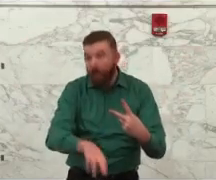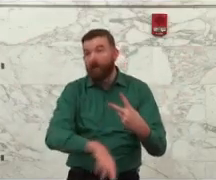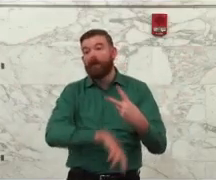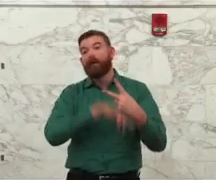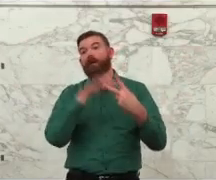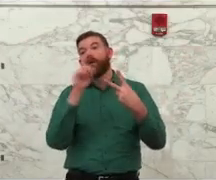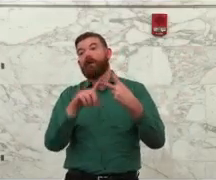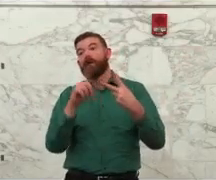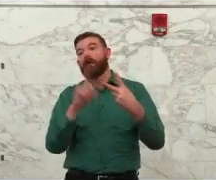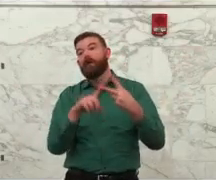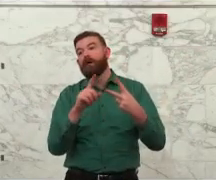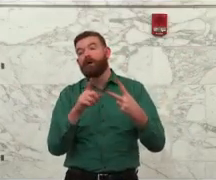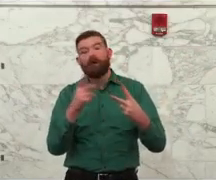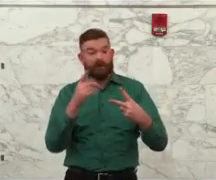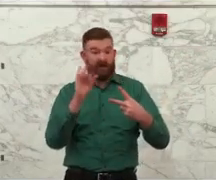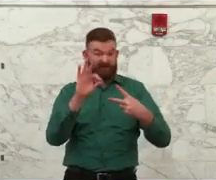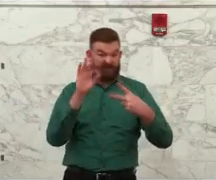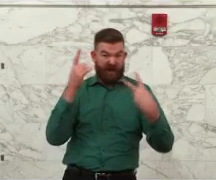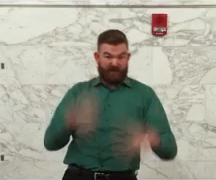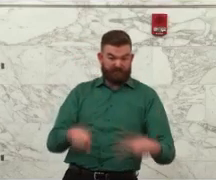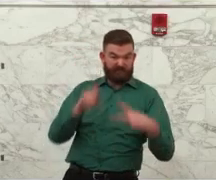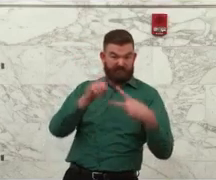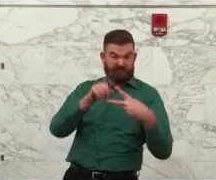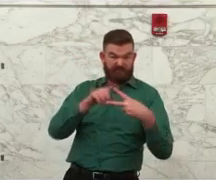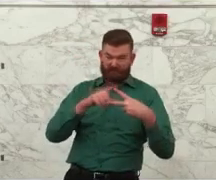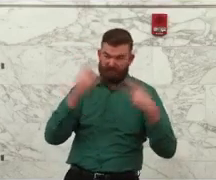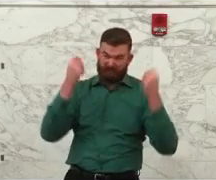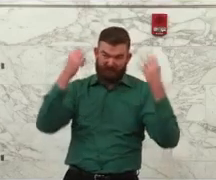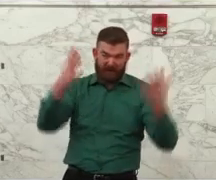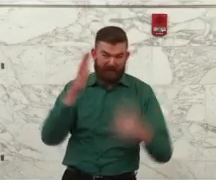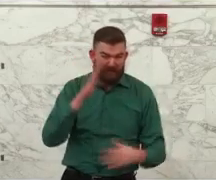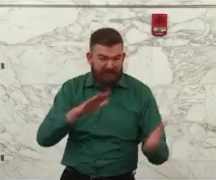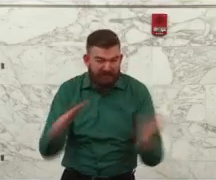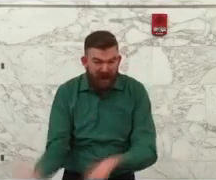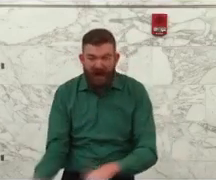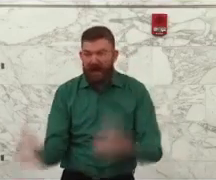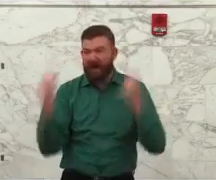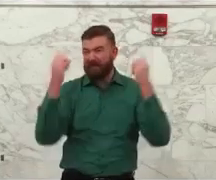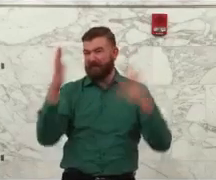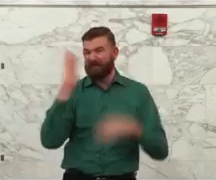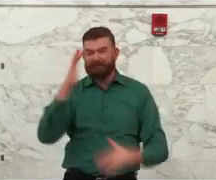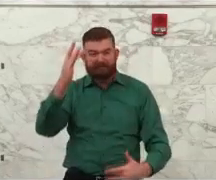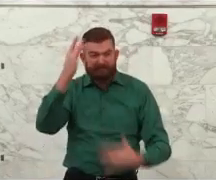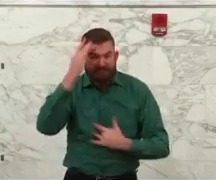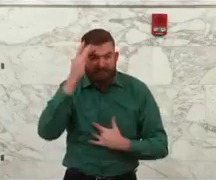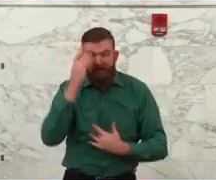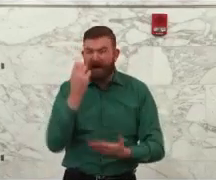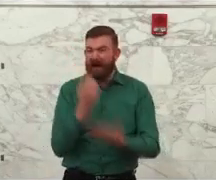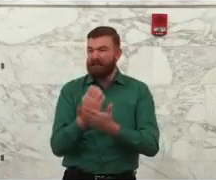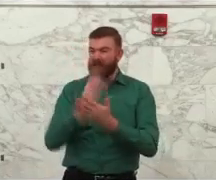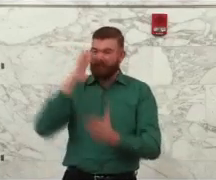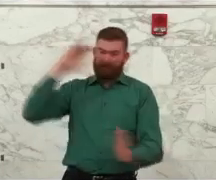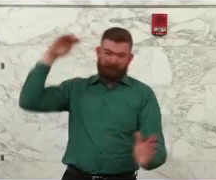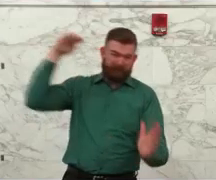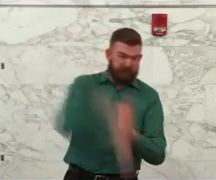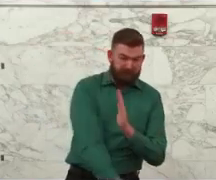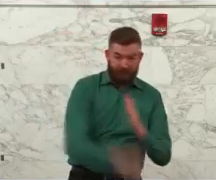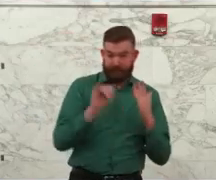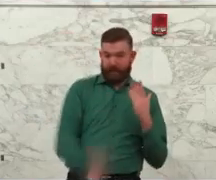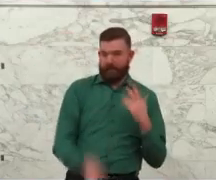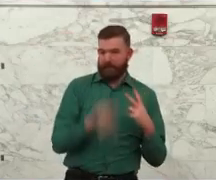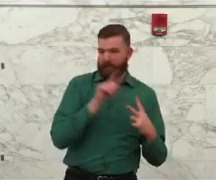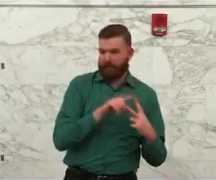and sickness, and pay an enormous economic price. That's one set of choices that has been